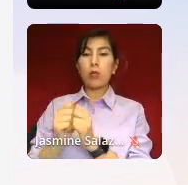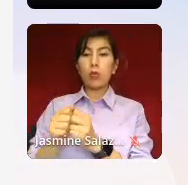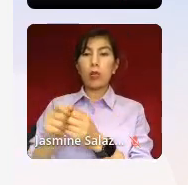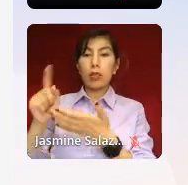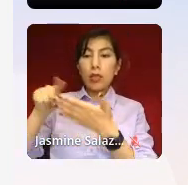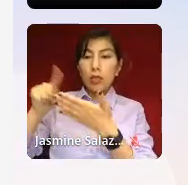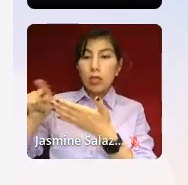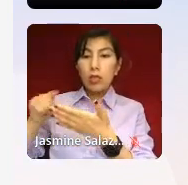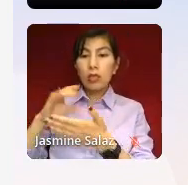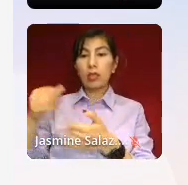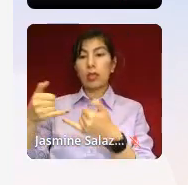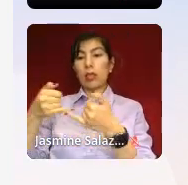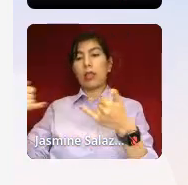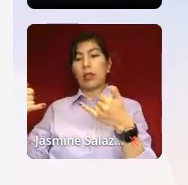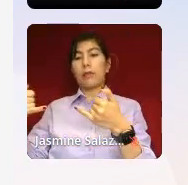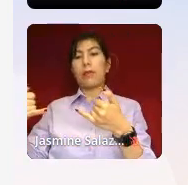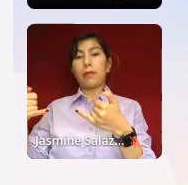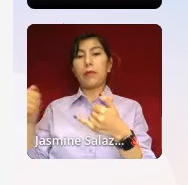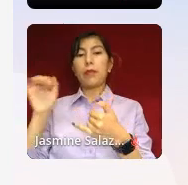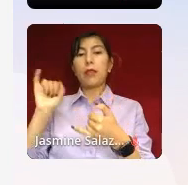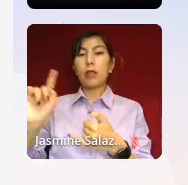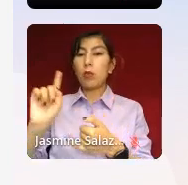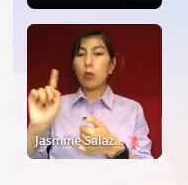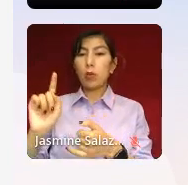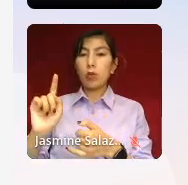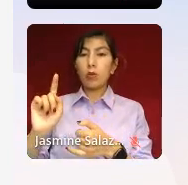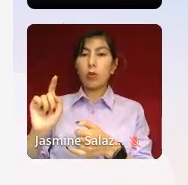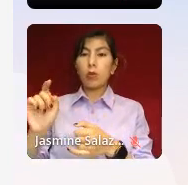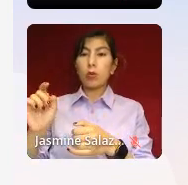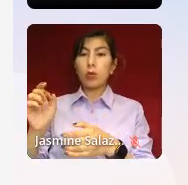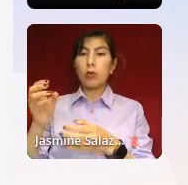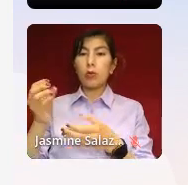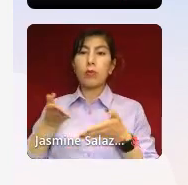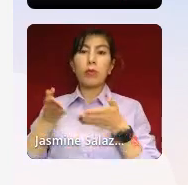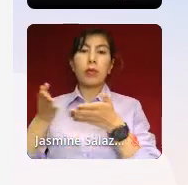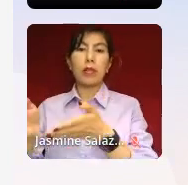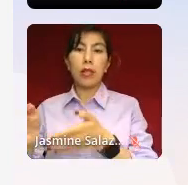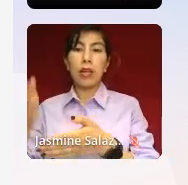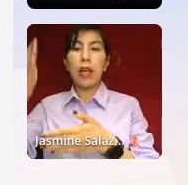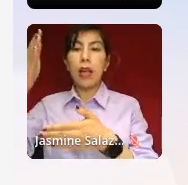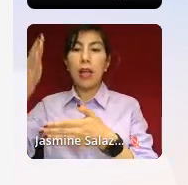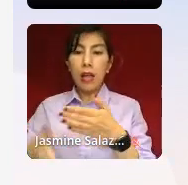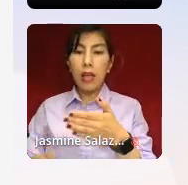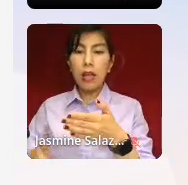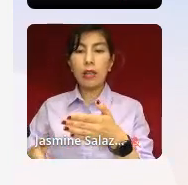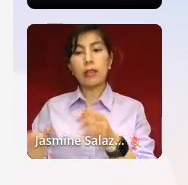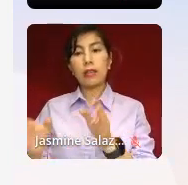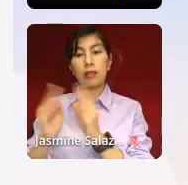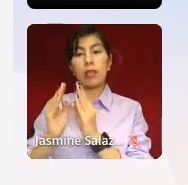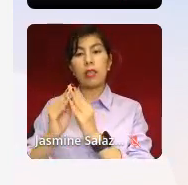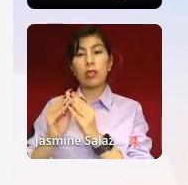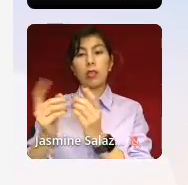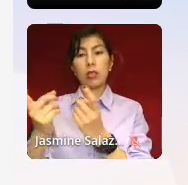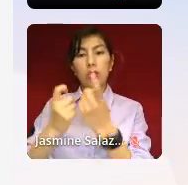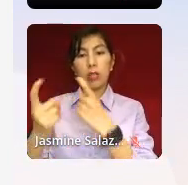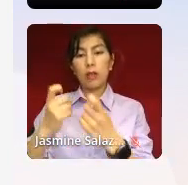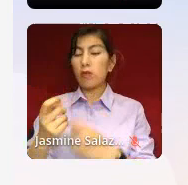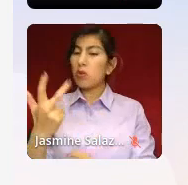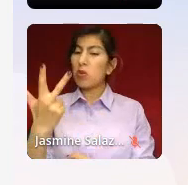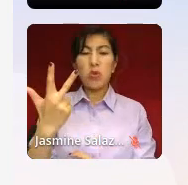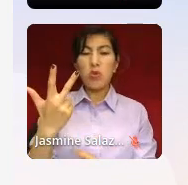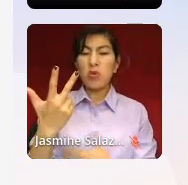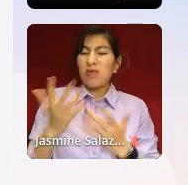line. That's where you take your in-session survey. It's 3 questions. It's quick and easy.